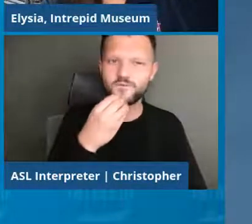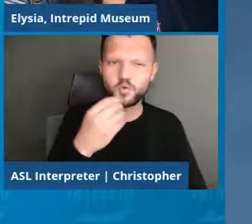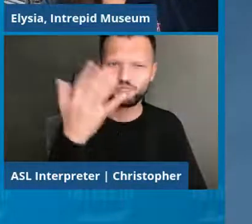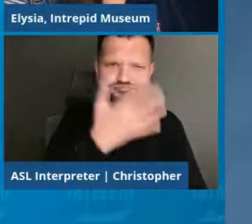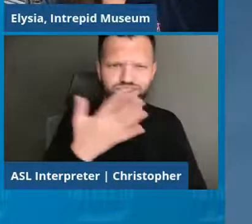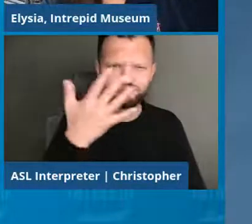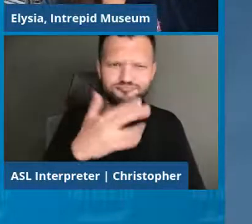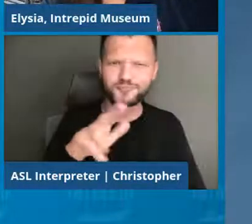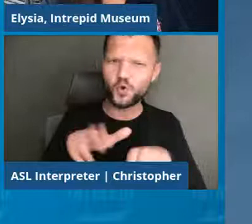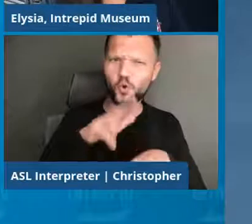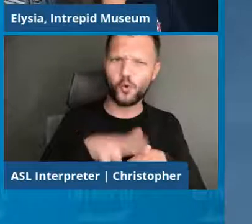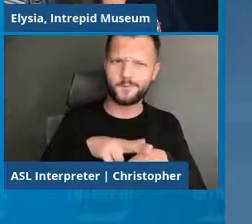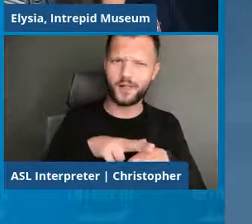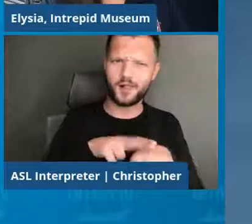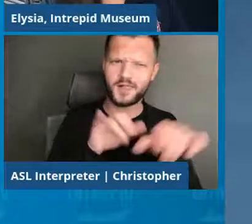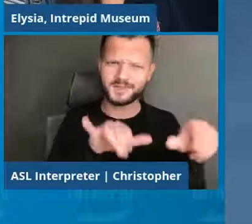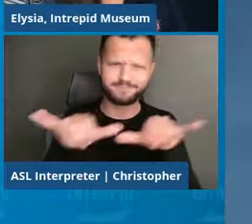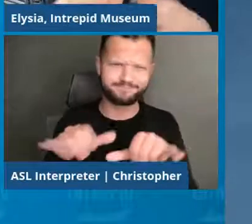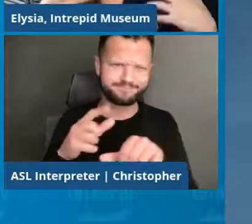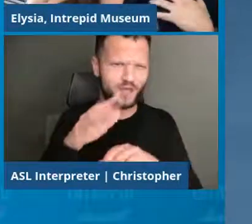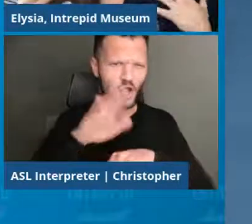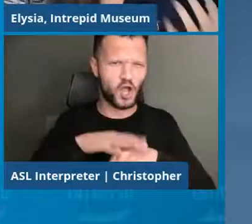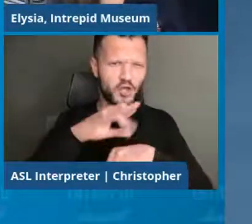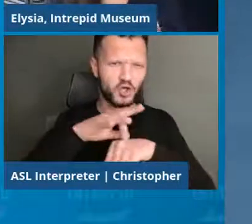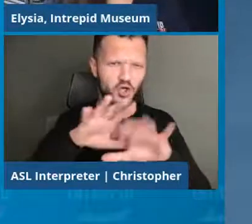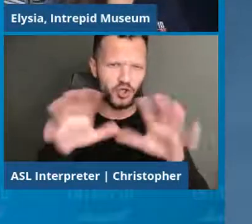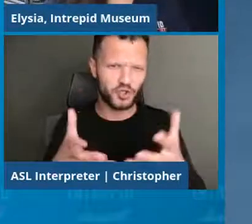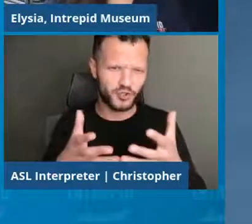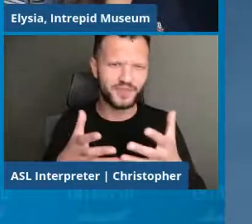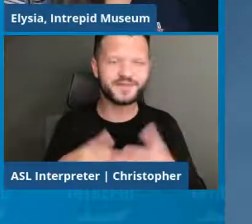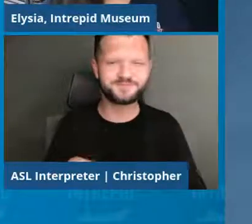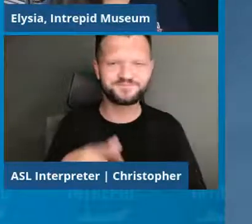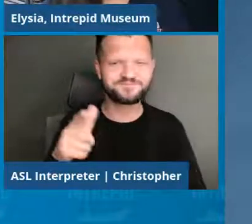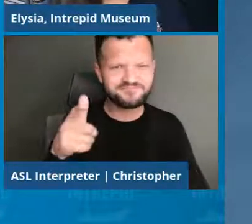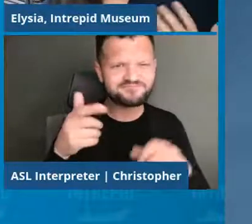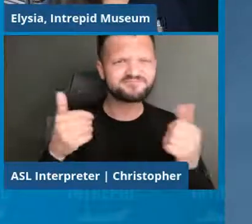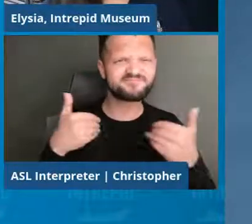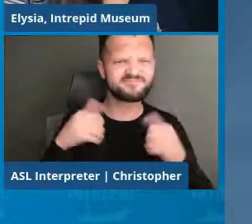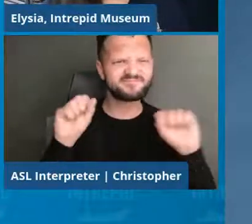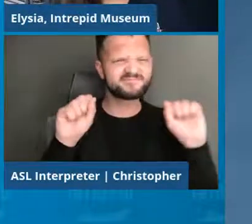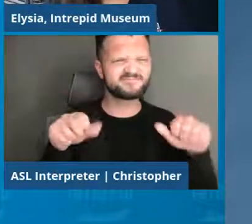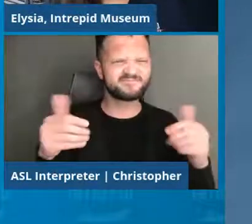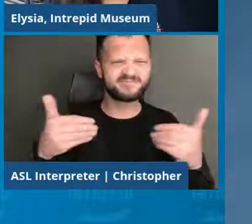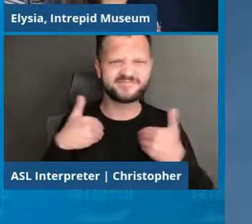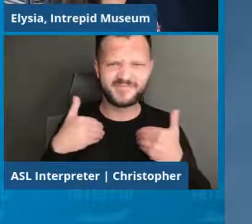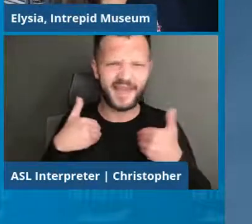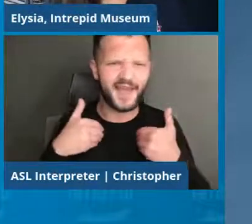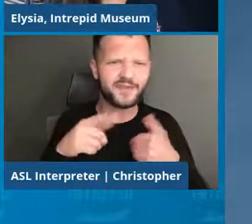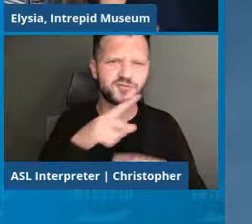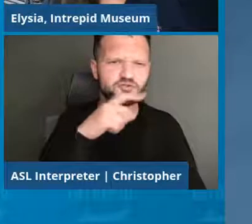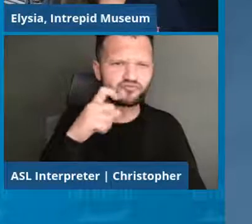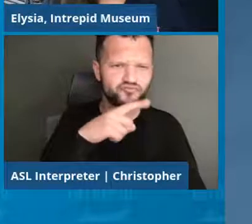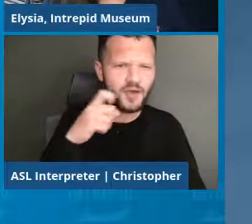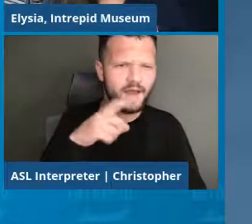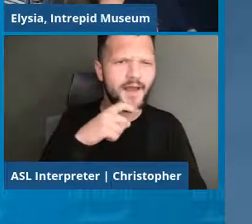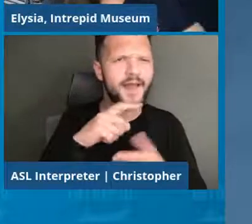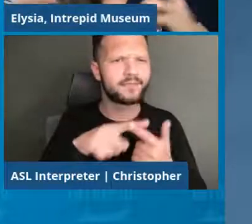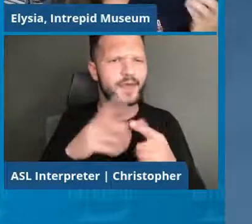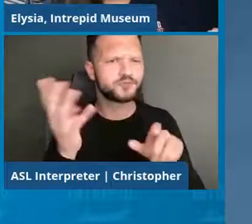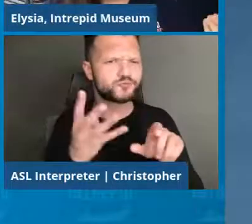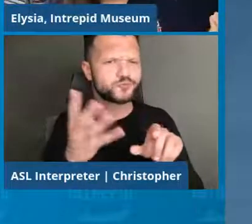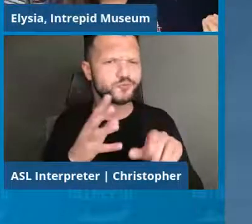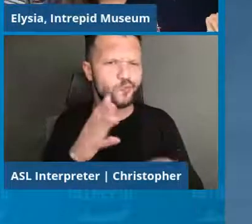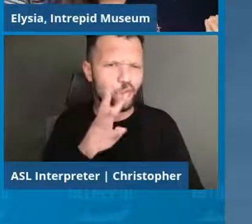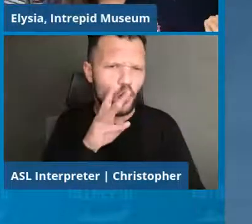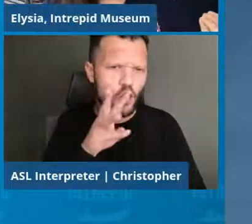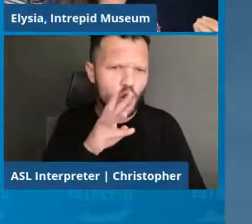few of the different types. We can still, of course, have these rehydratable foods. So they're freeze dried, and all the water, again, has